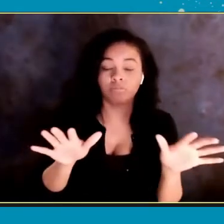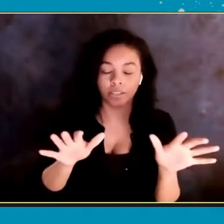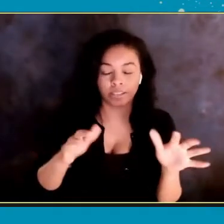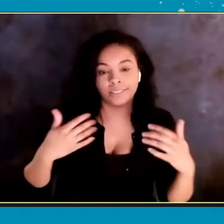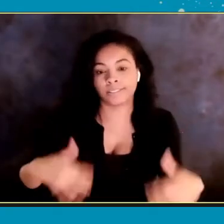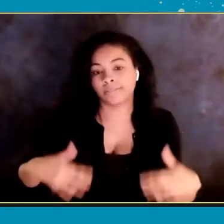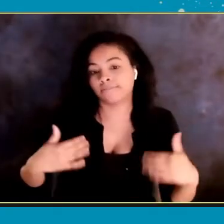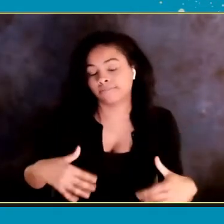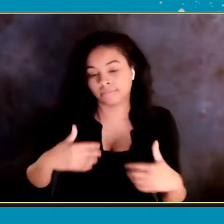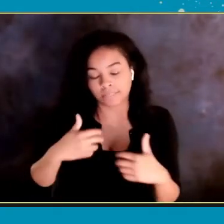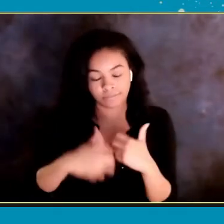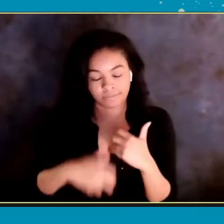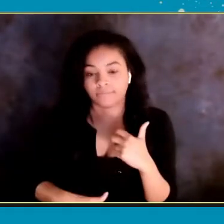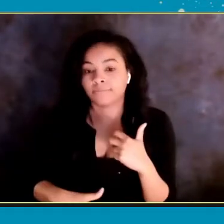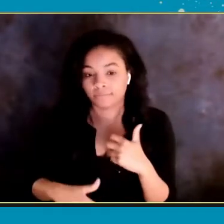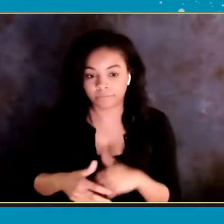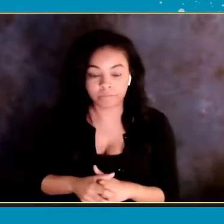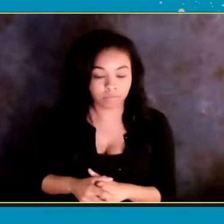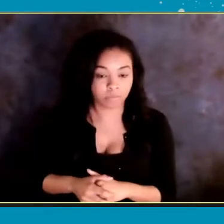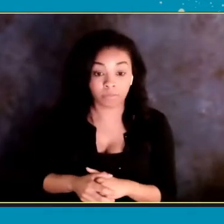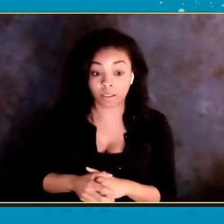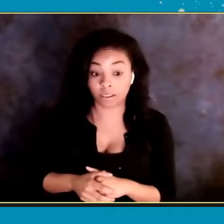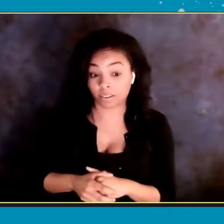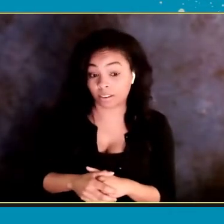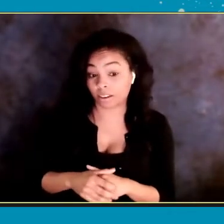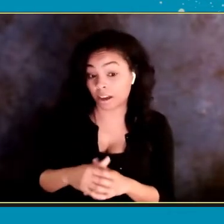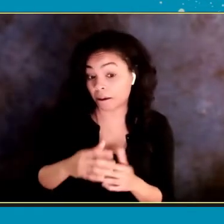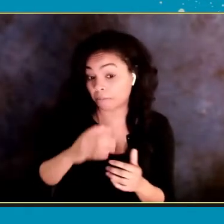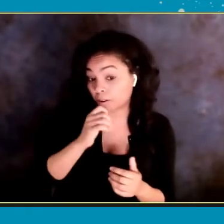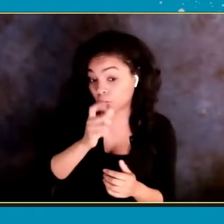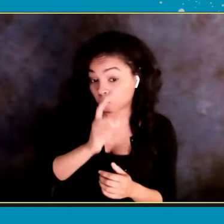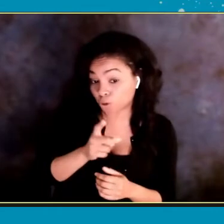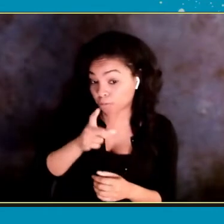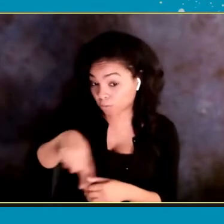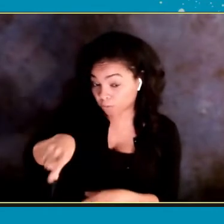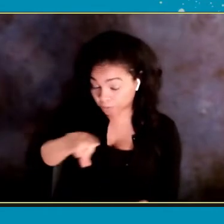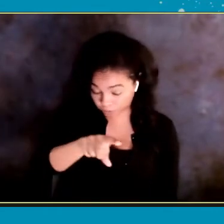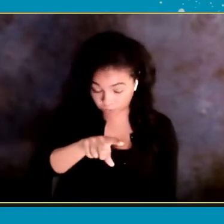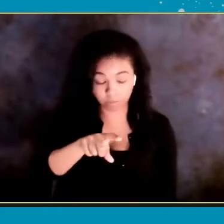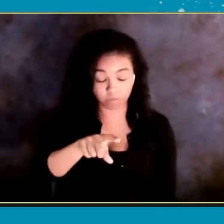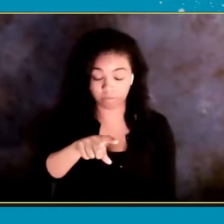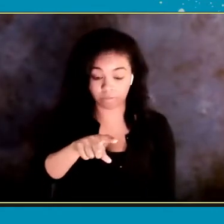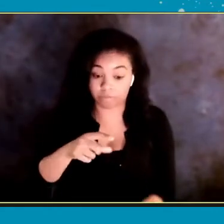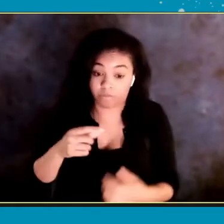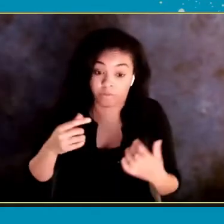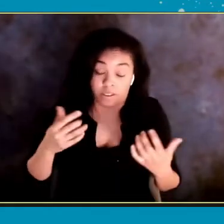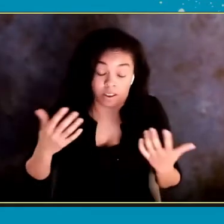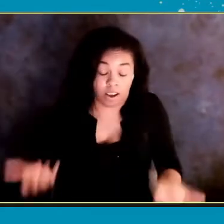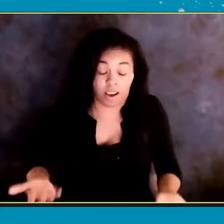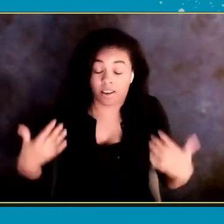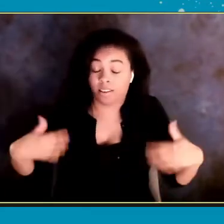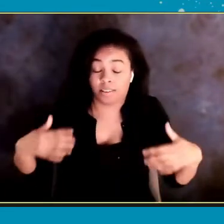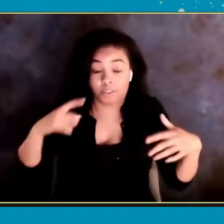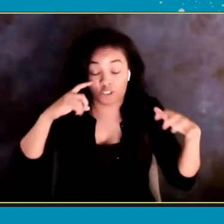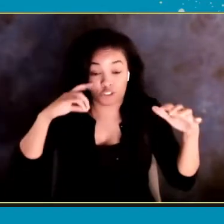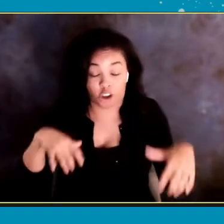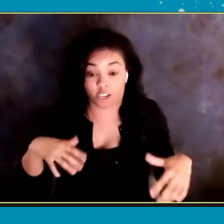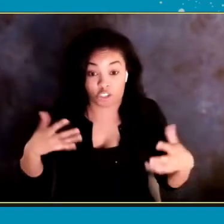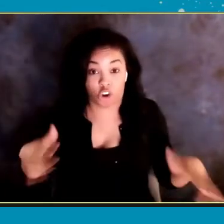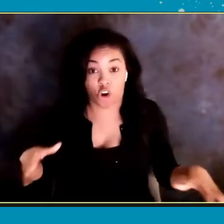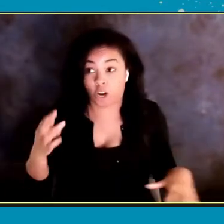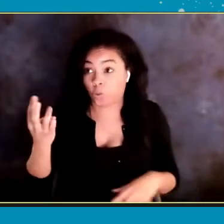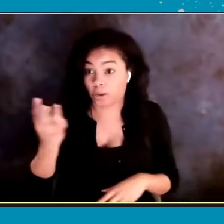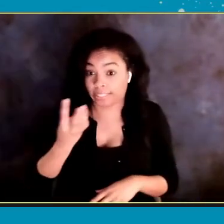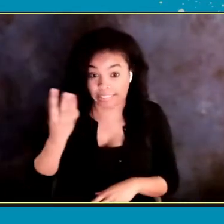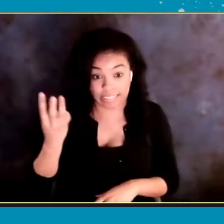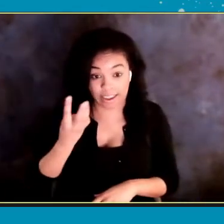hard. I don't know about you, but I can't believe it's Wednesday. I can't believe